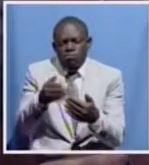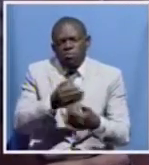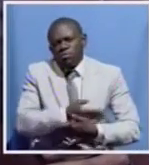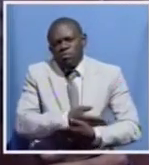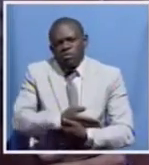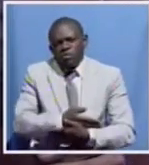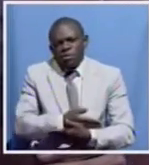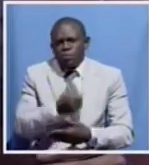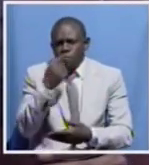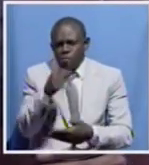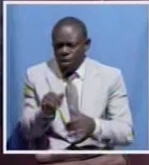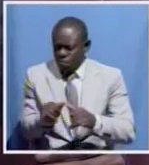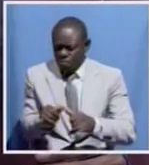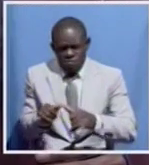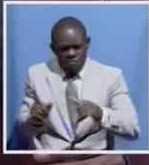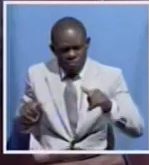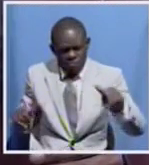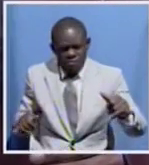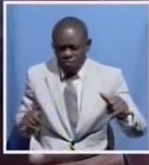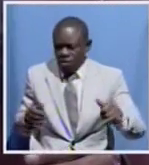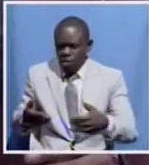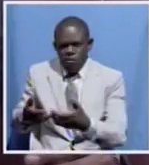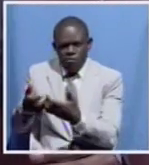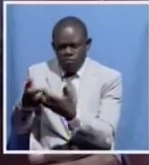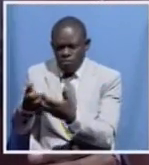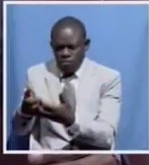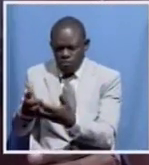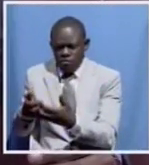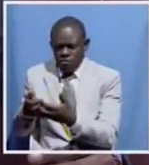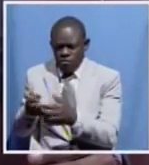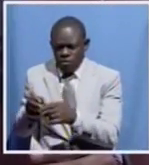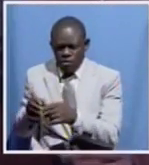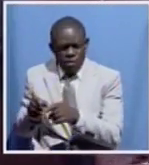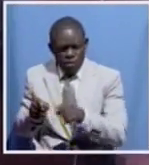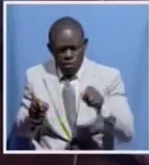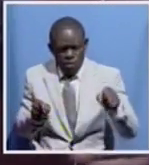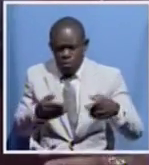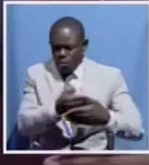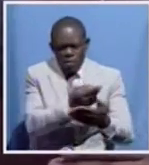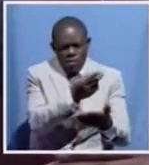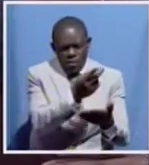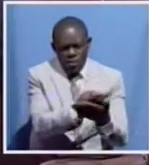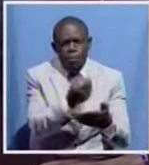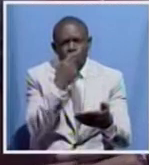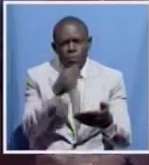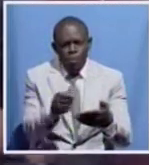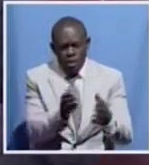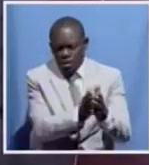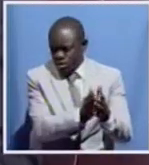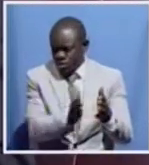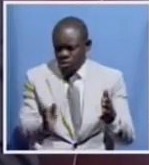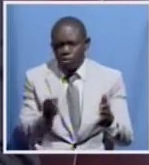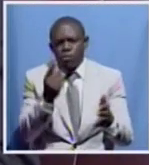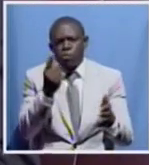meter for the babies to be kept safe, that meter is not there. They